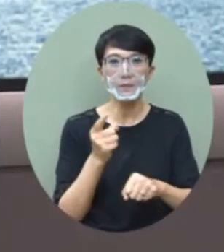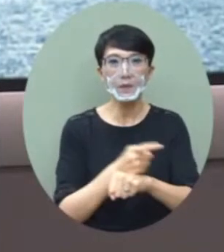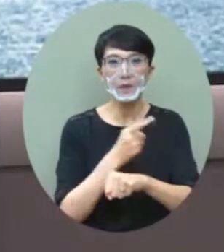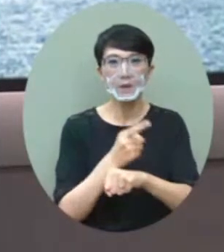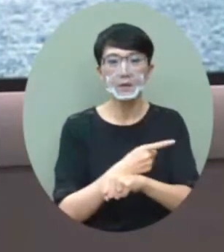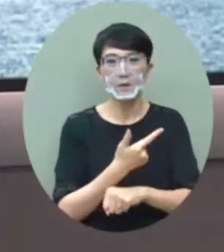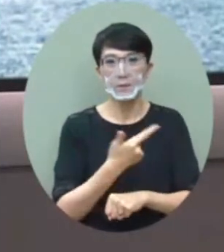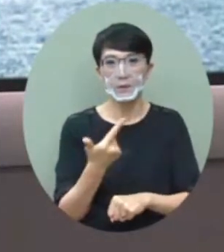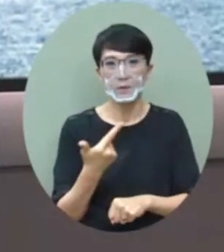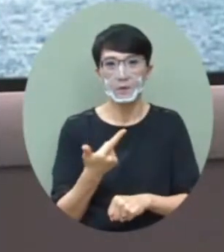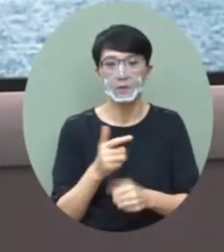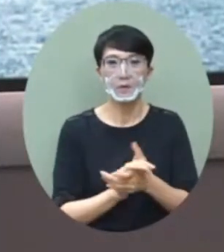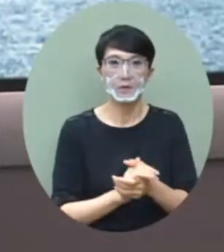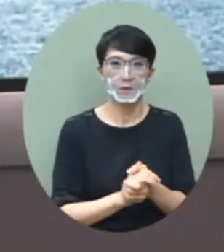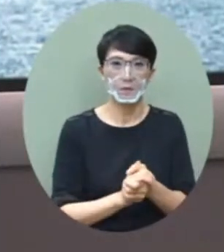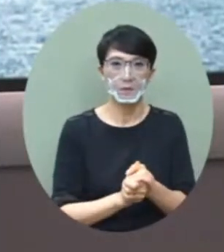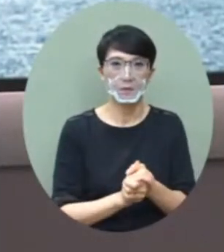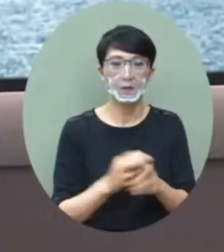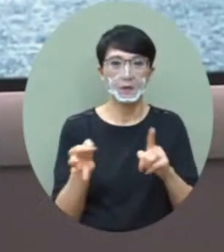cancer patients, etc.